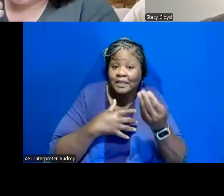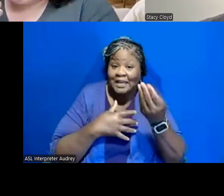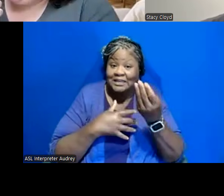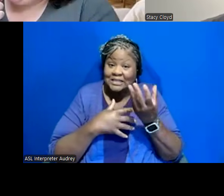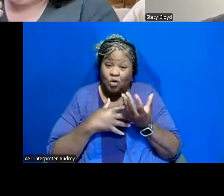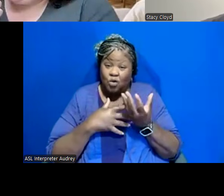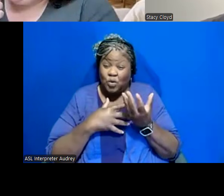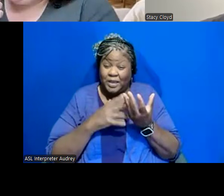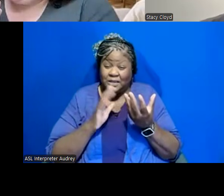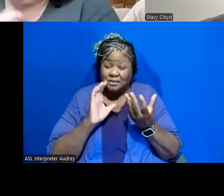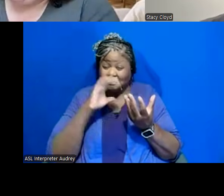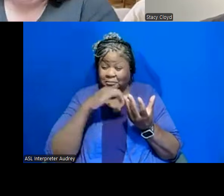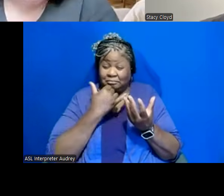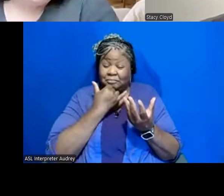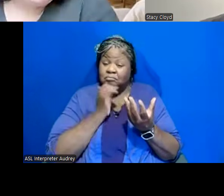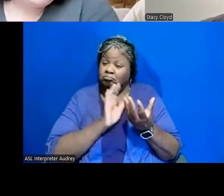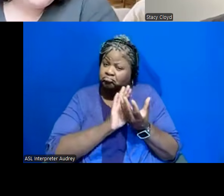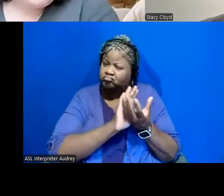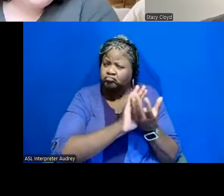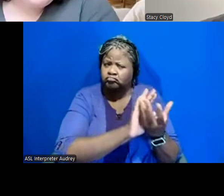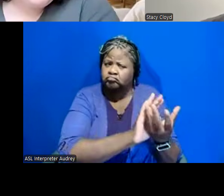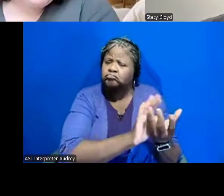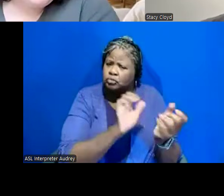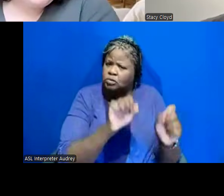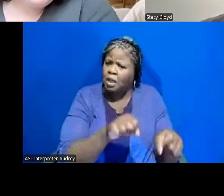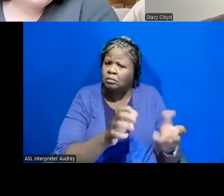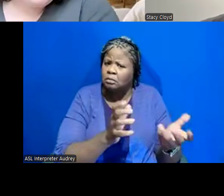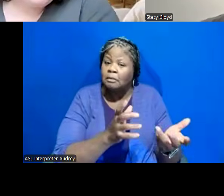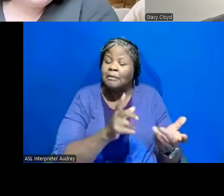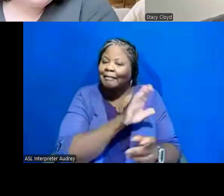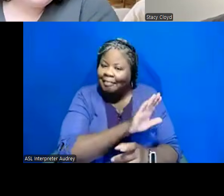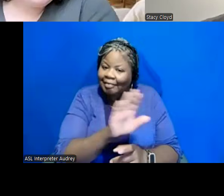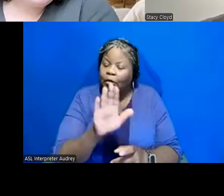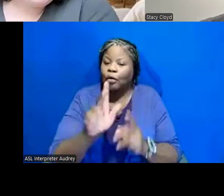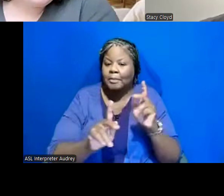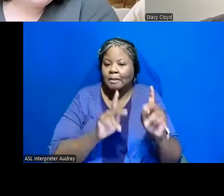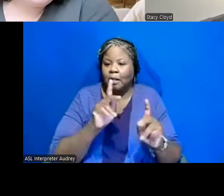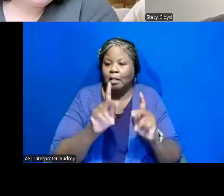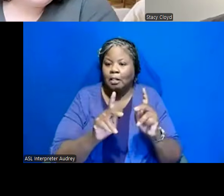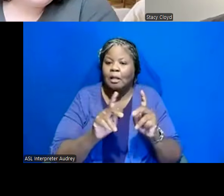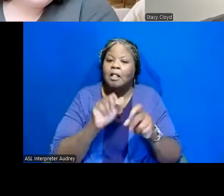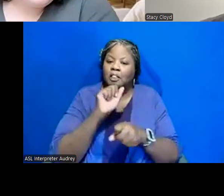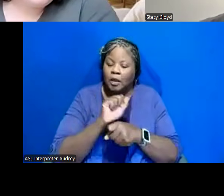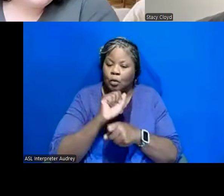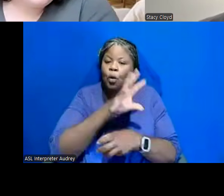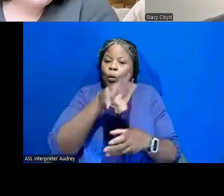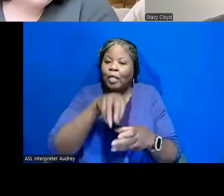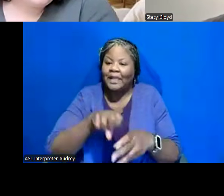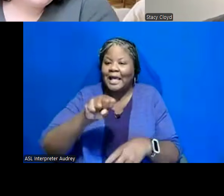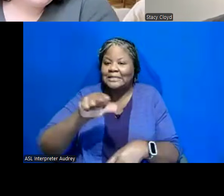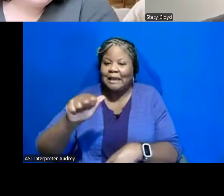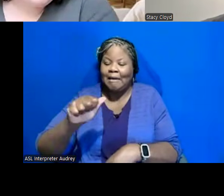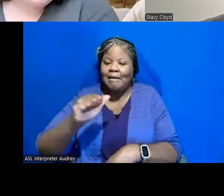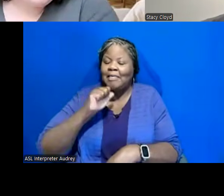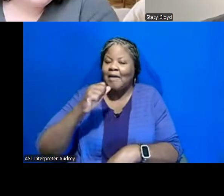is completely bonkers. Because there are people who work at SSA who haven't had the